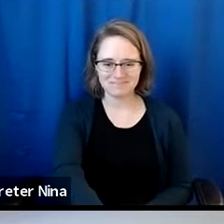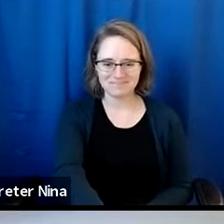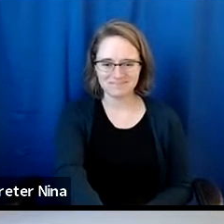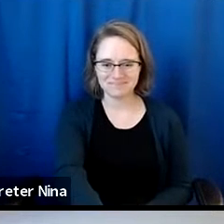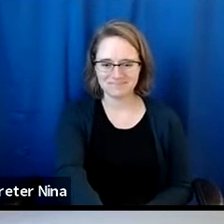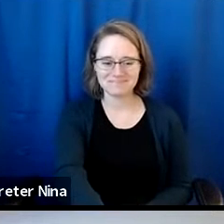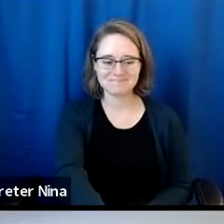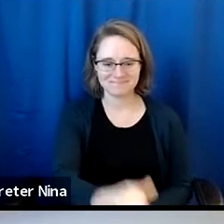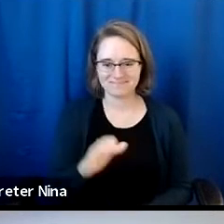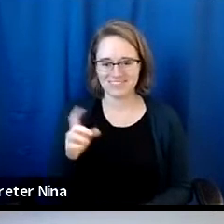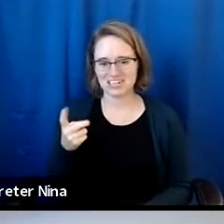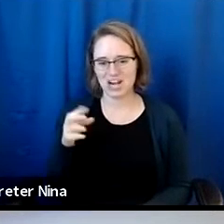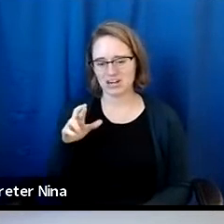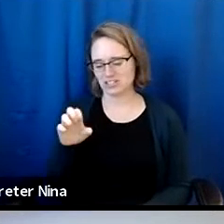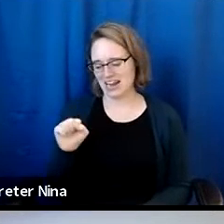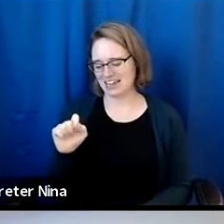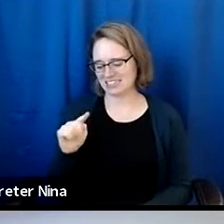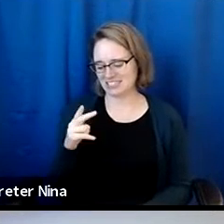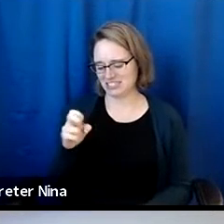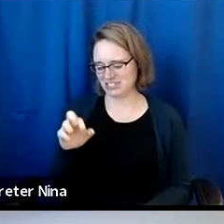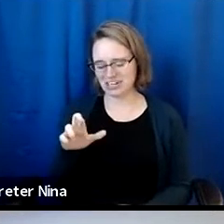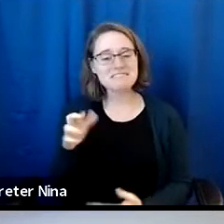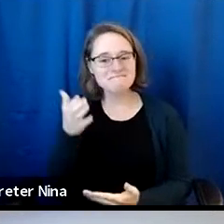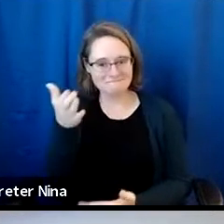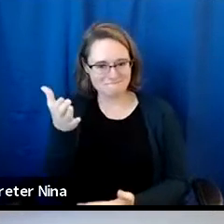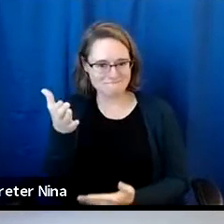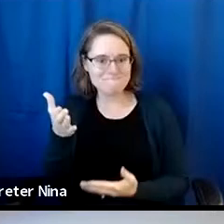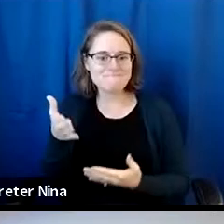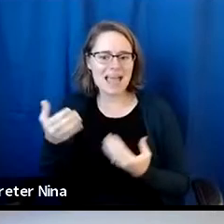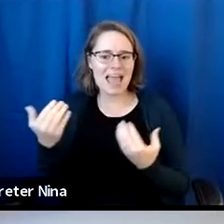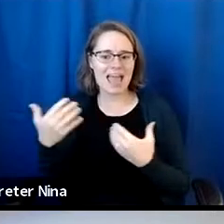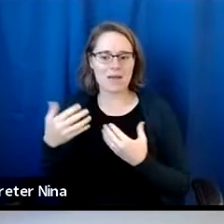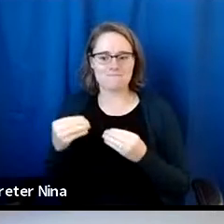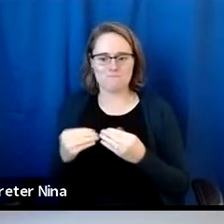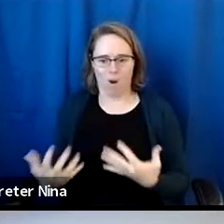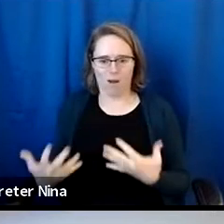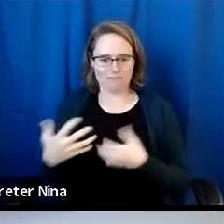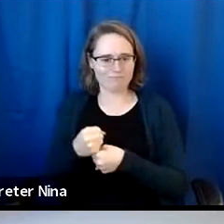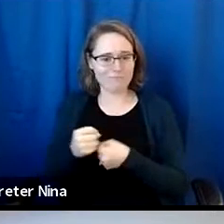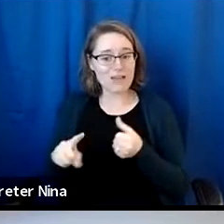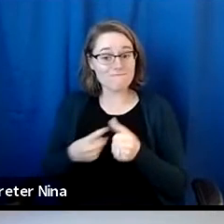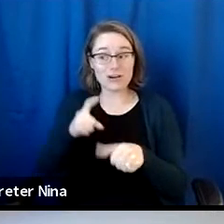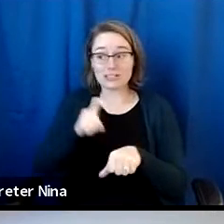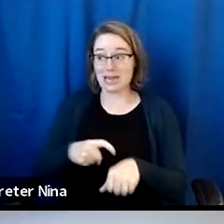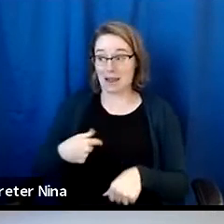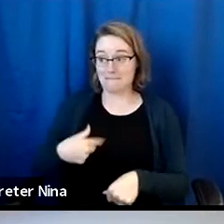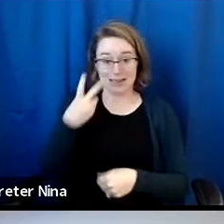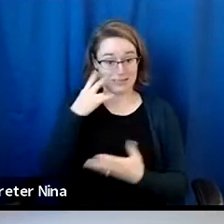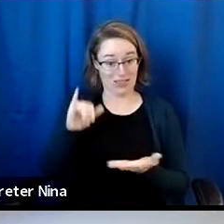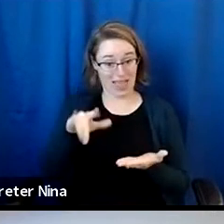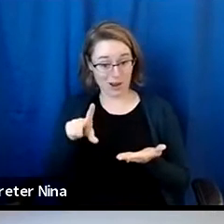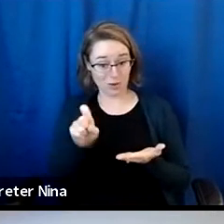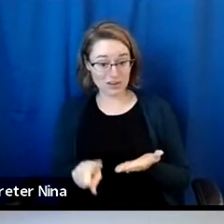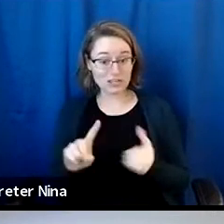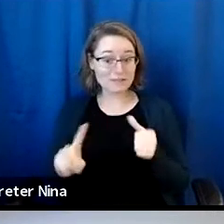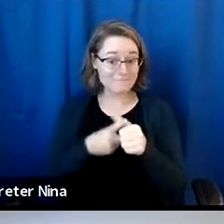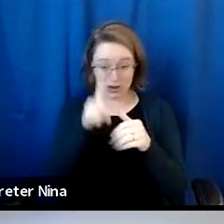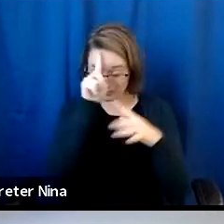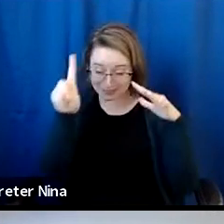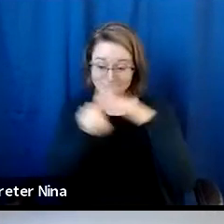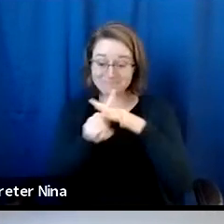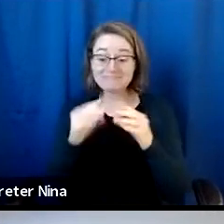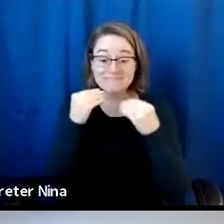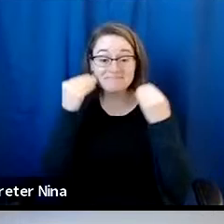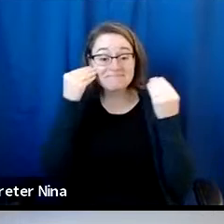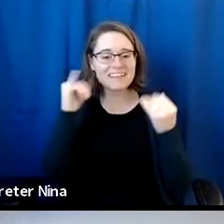Well, actually, to add maybe a little brevity to it, when I first saw this question, the very first thing I thought of, it made me smile, was kind of